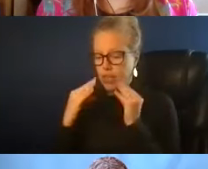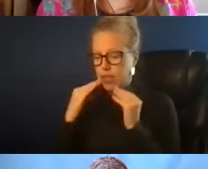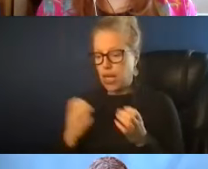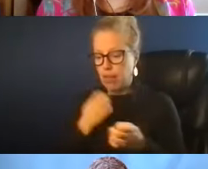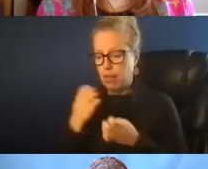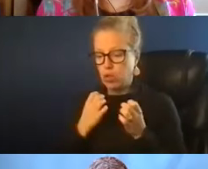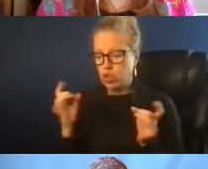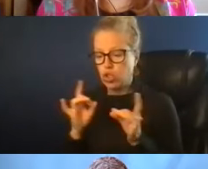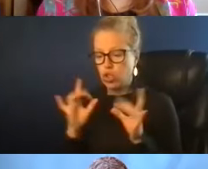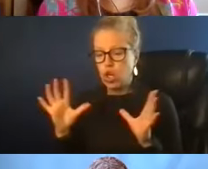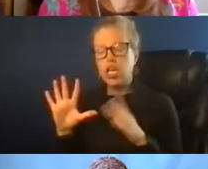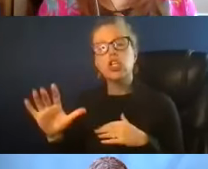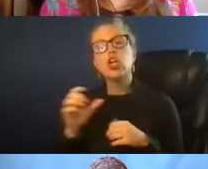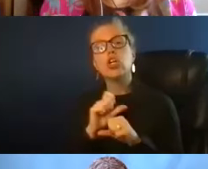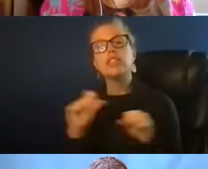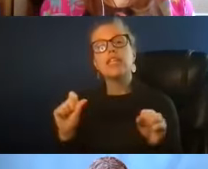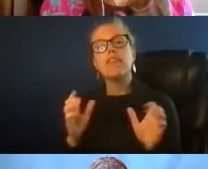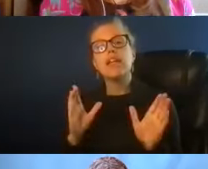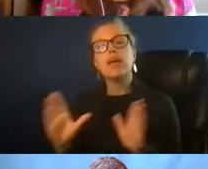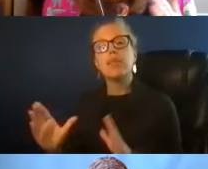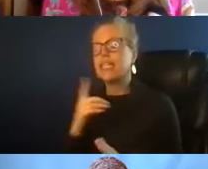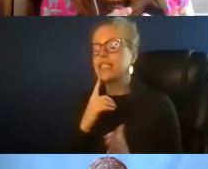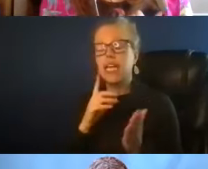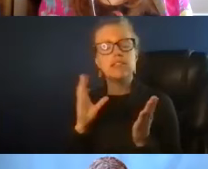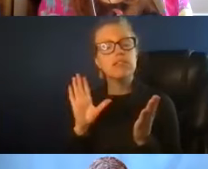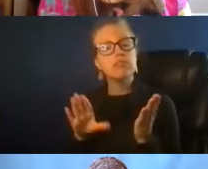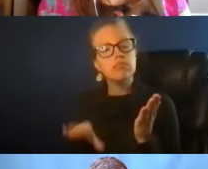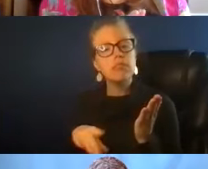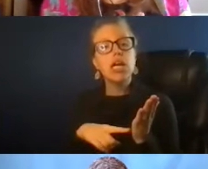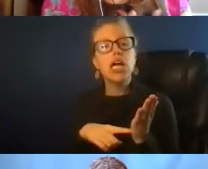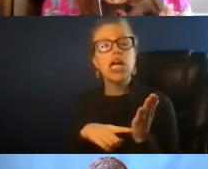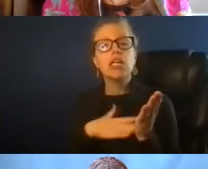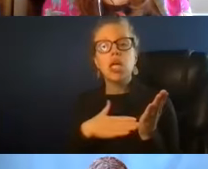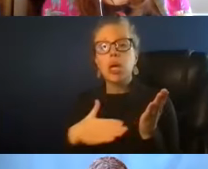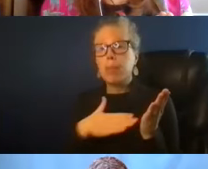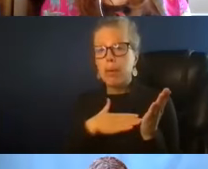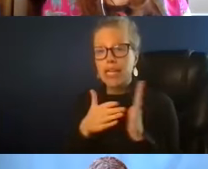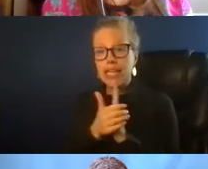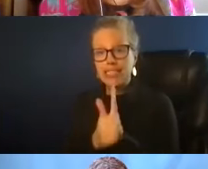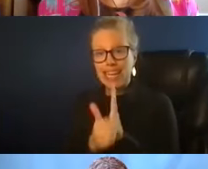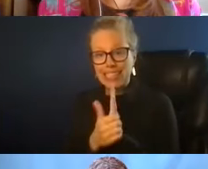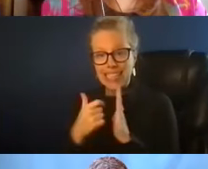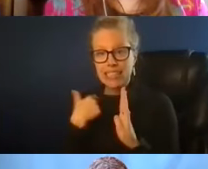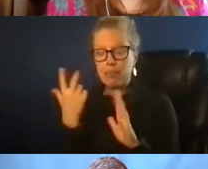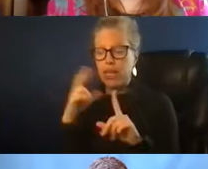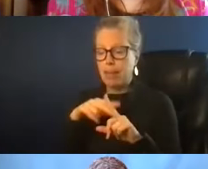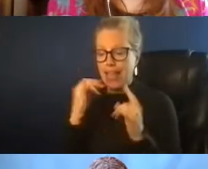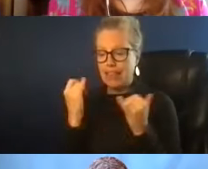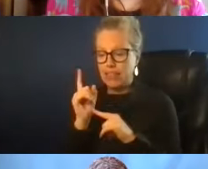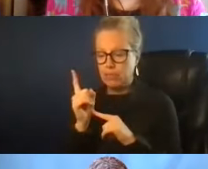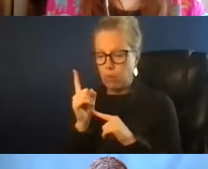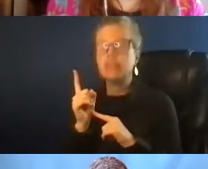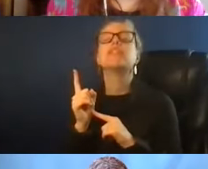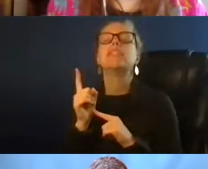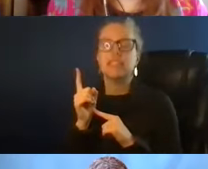crisis, your safety plan could say, all right, here are the breathing techniques that I'm going to use in this moment.